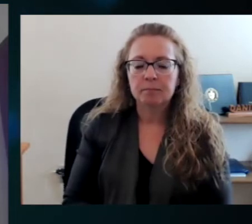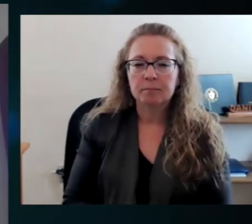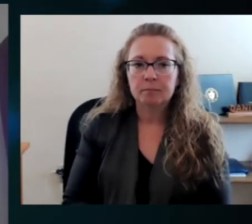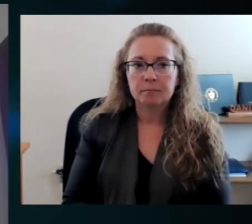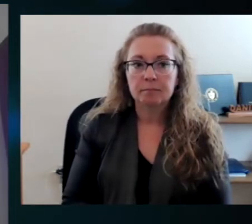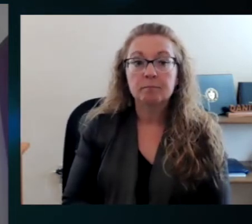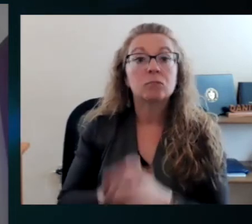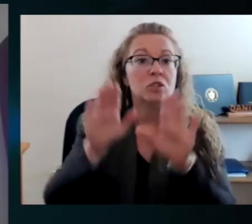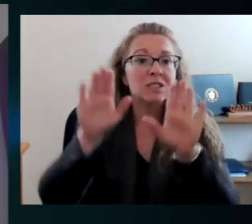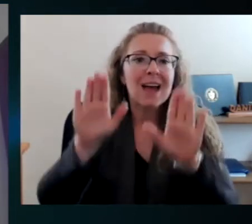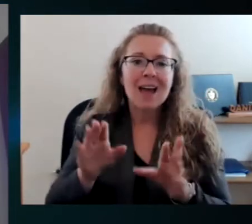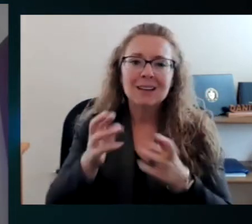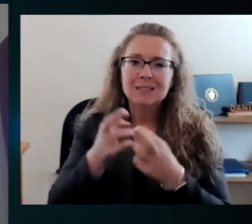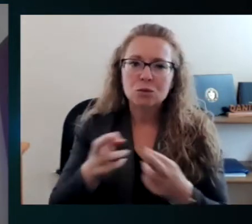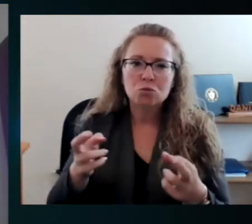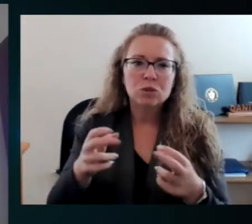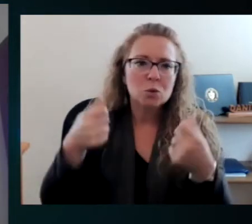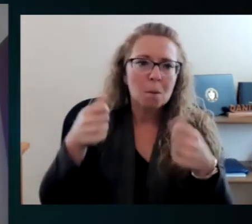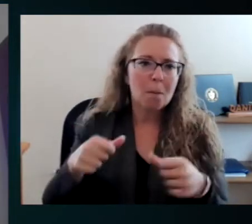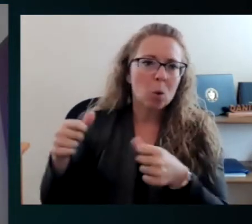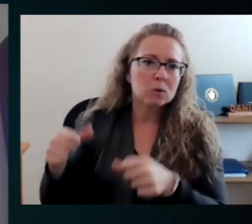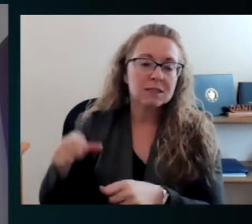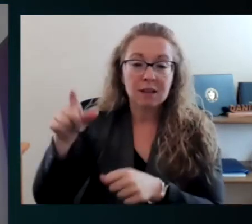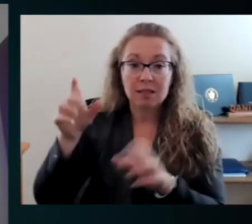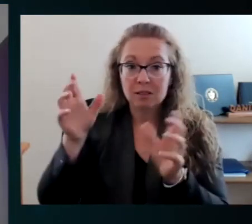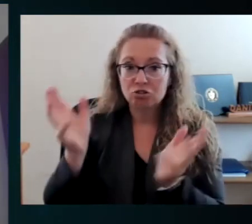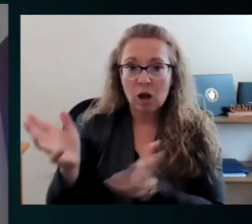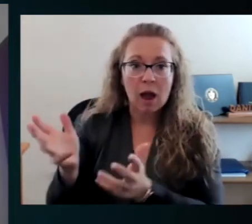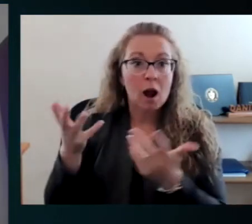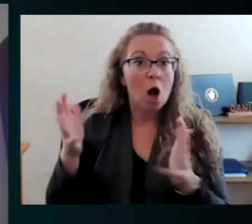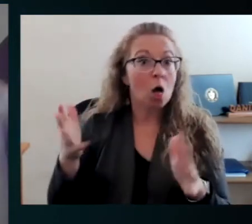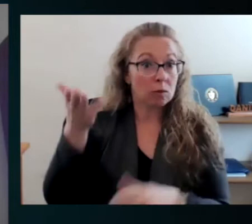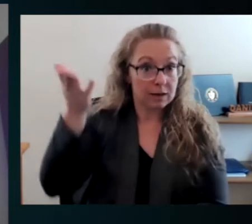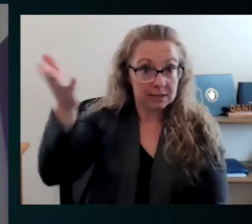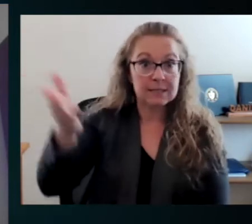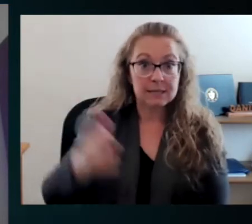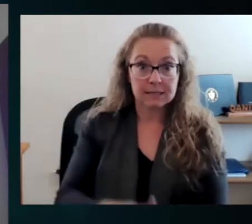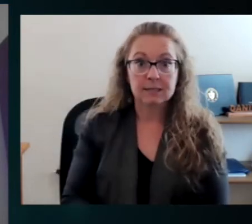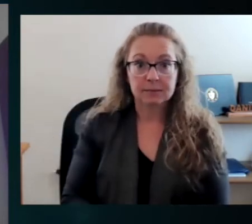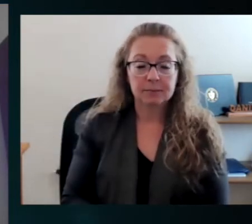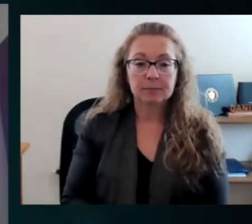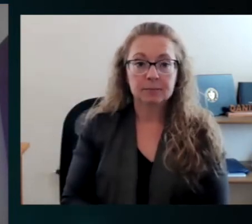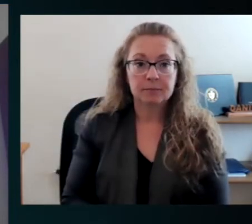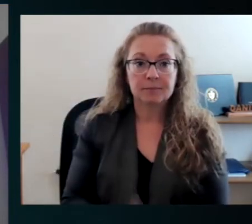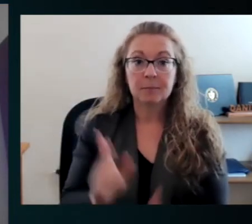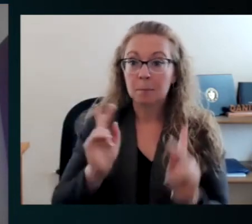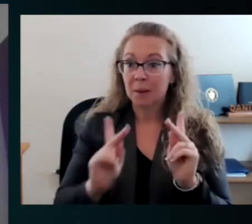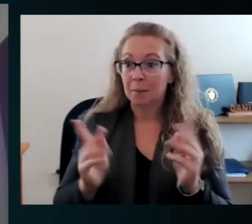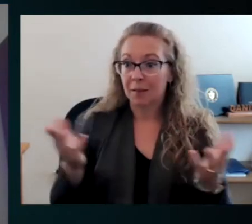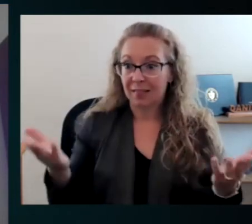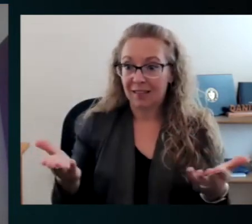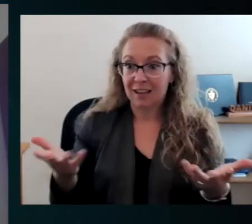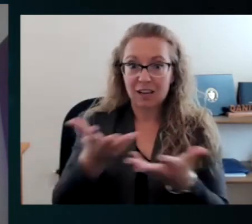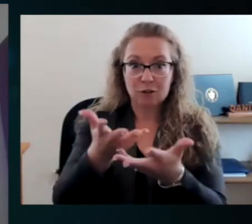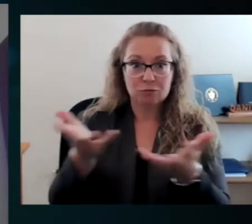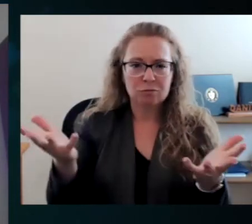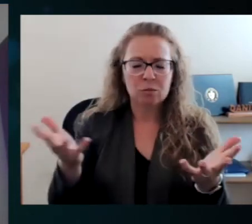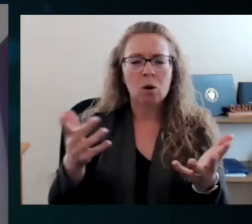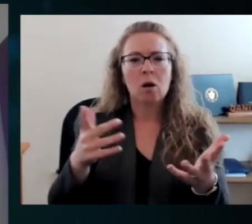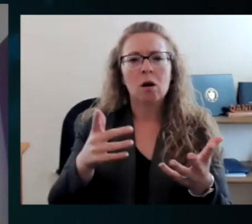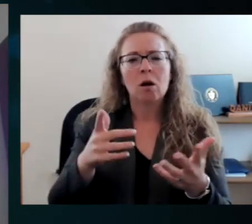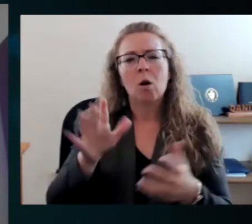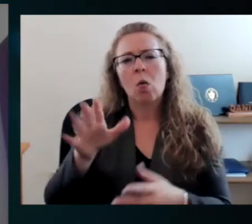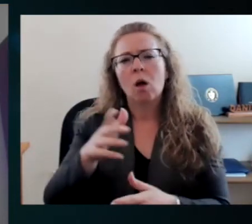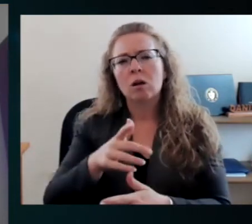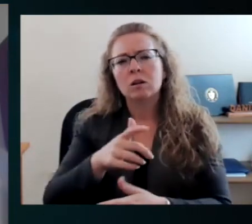being posted in the chat that already exist, that people that I see here have poured so much time, heart,